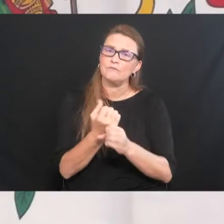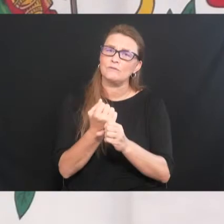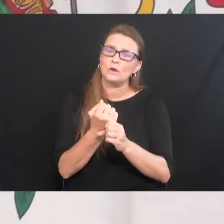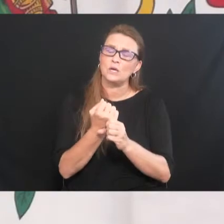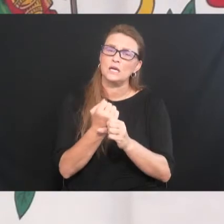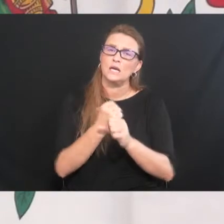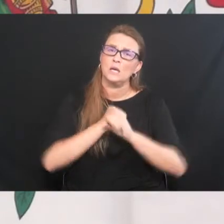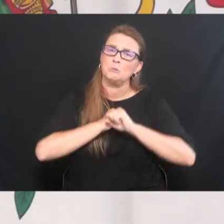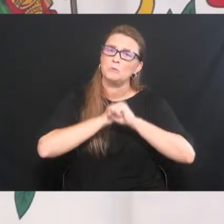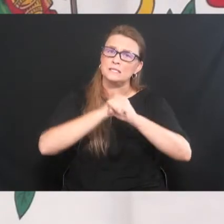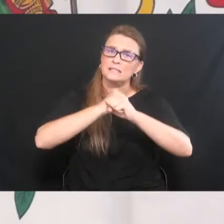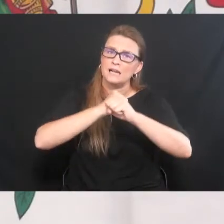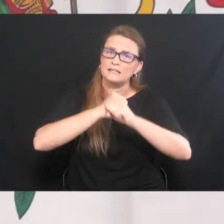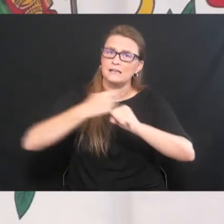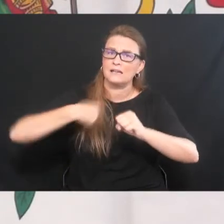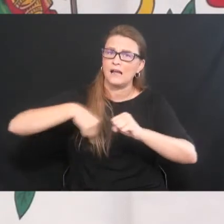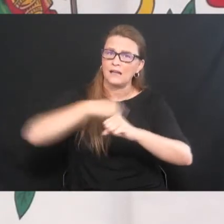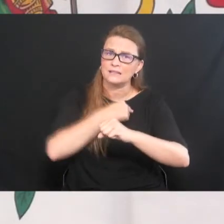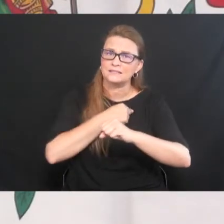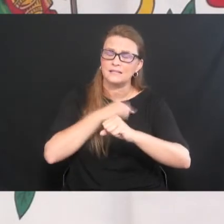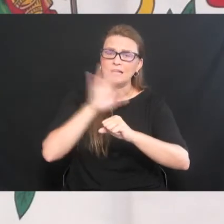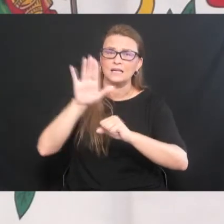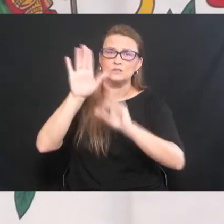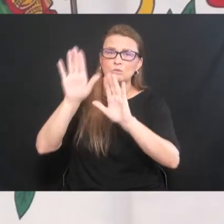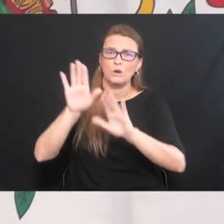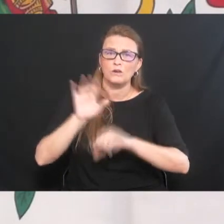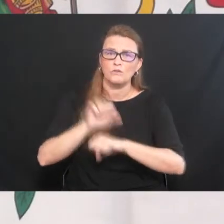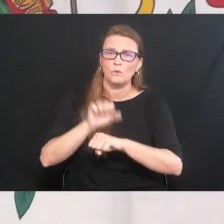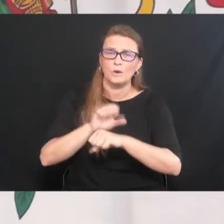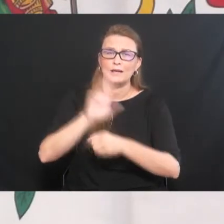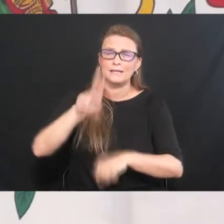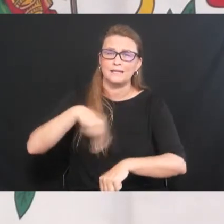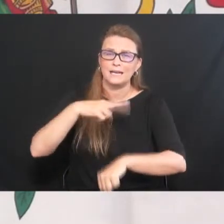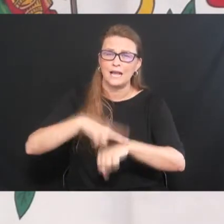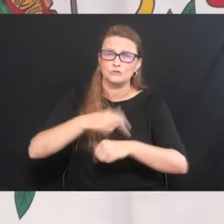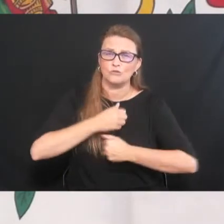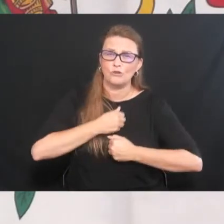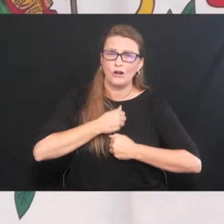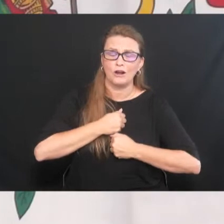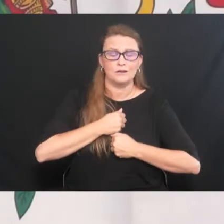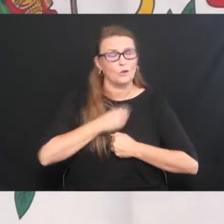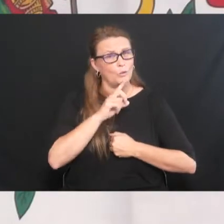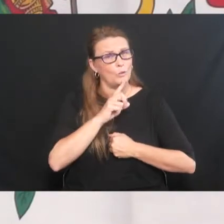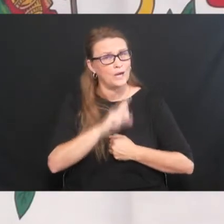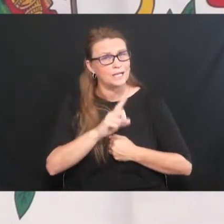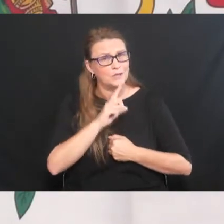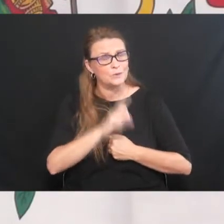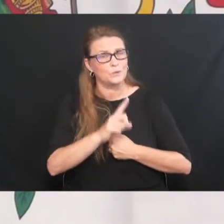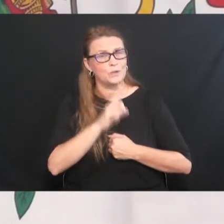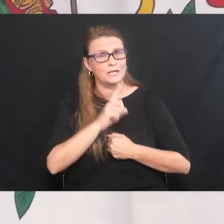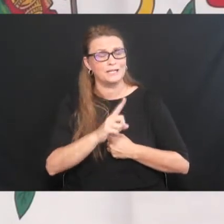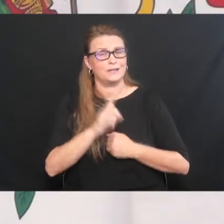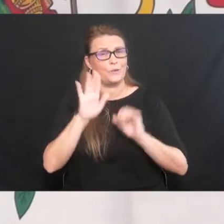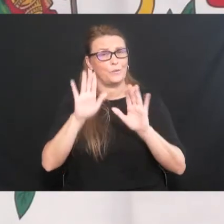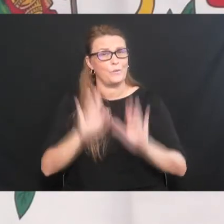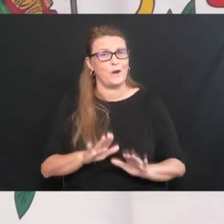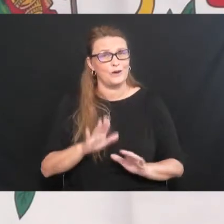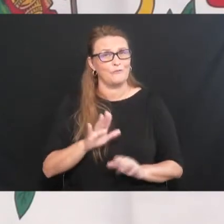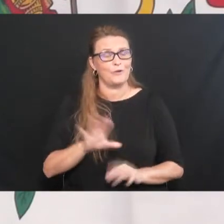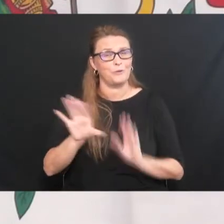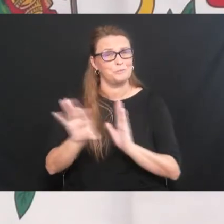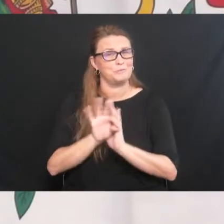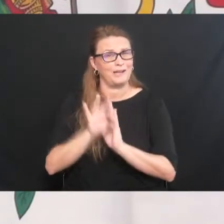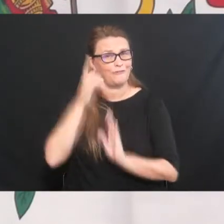us and all the great work that he does in the National Guard. I don't know how it got any better than that, But what a great recipient and everything, great young